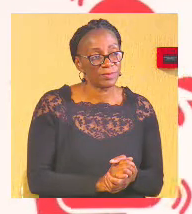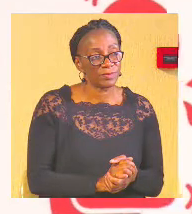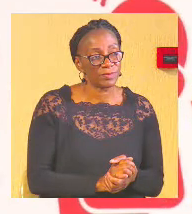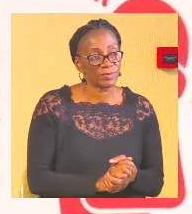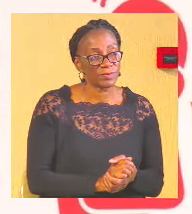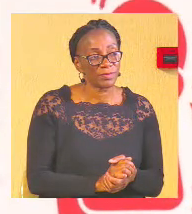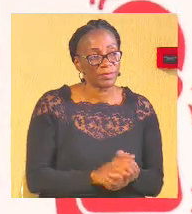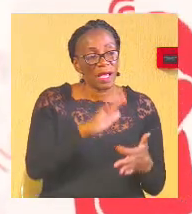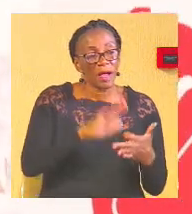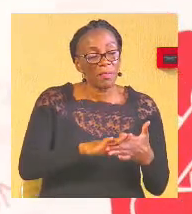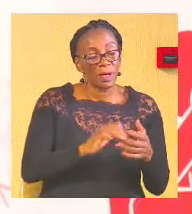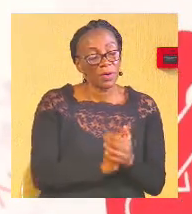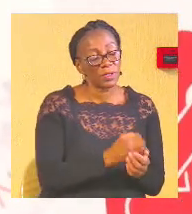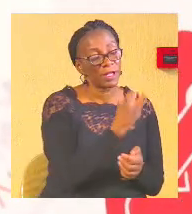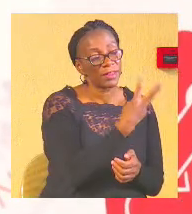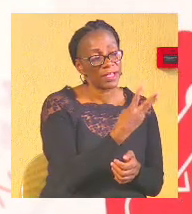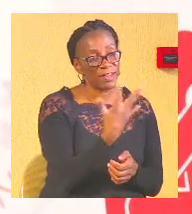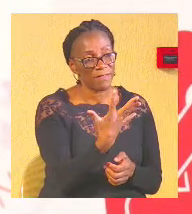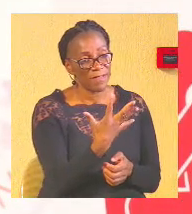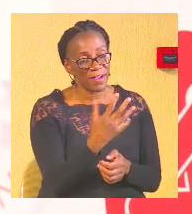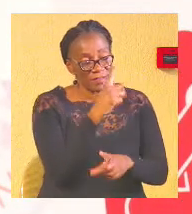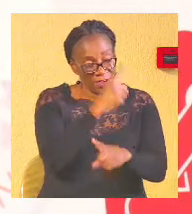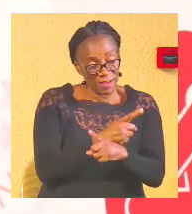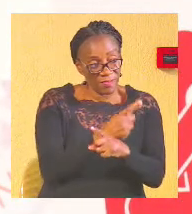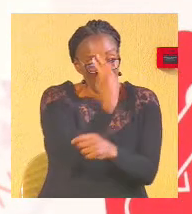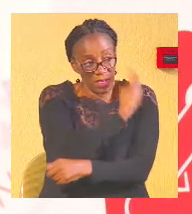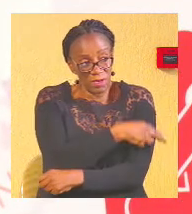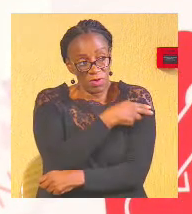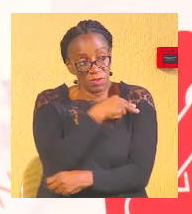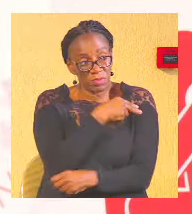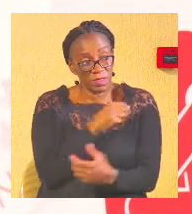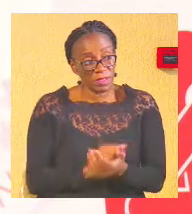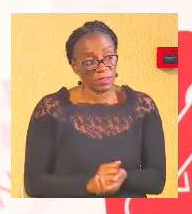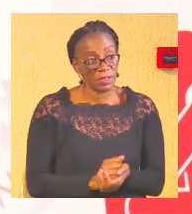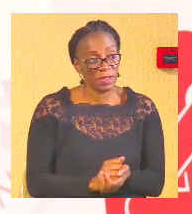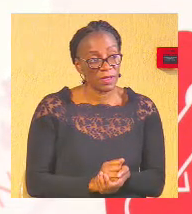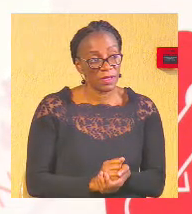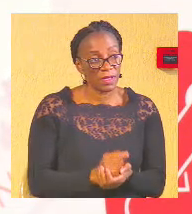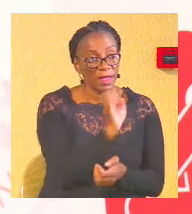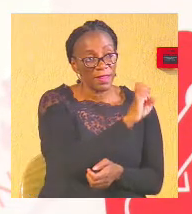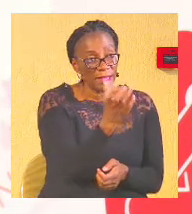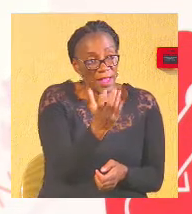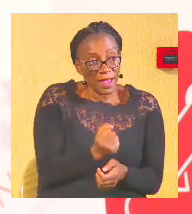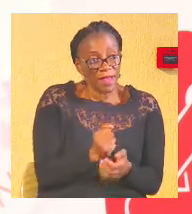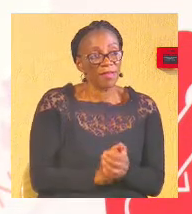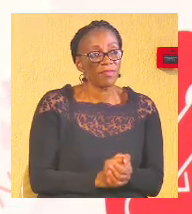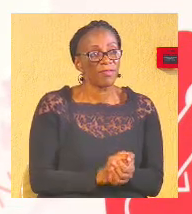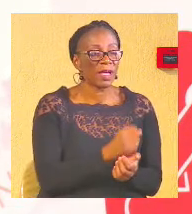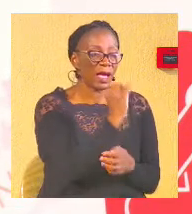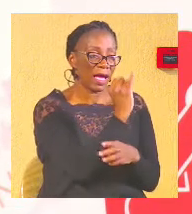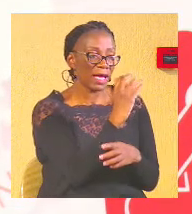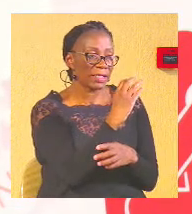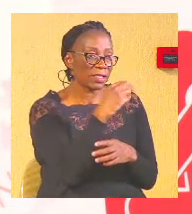35 public hospitals which we have, all of them have a connection to the medical gas bank, which provides for oxygens at various